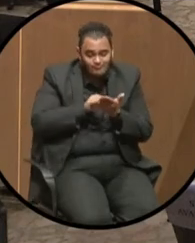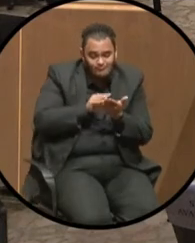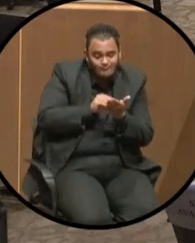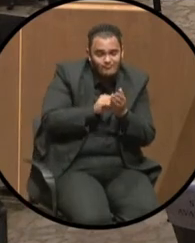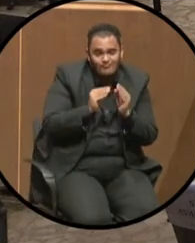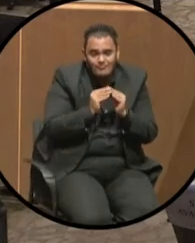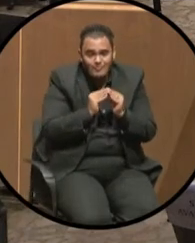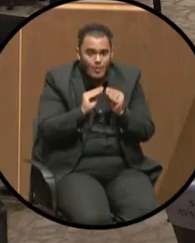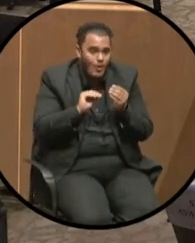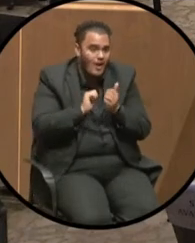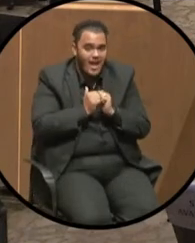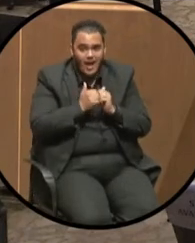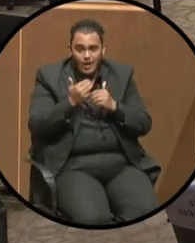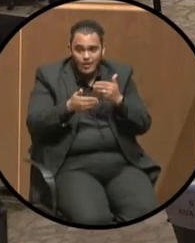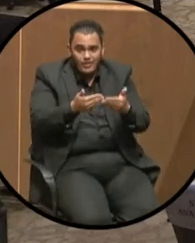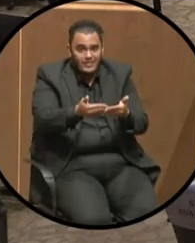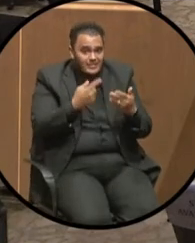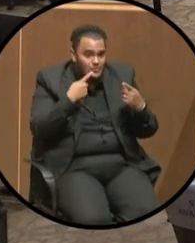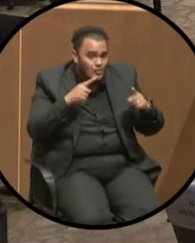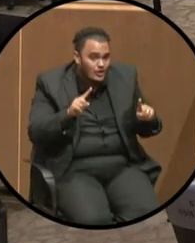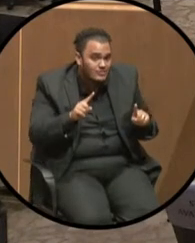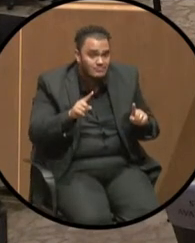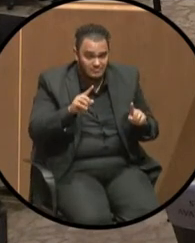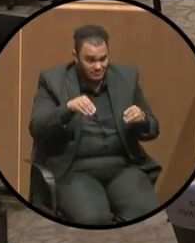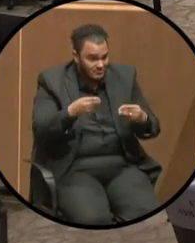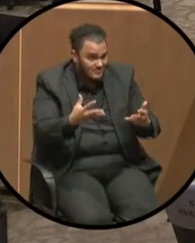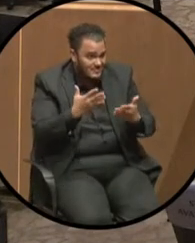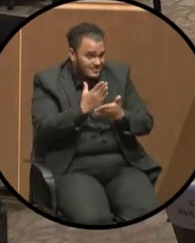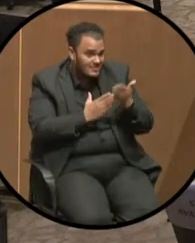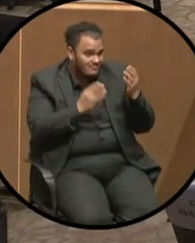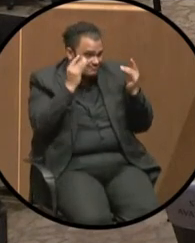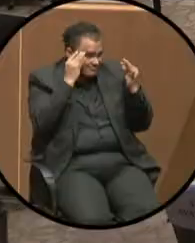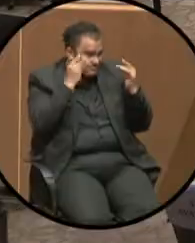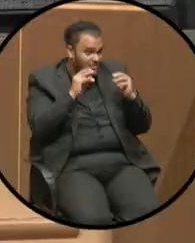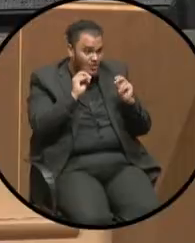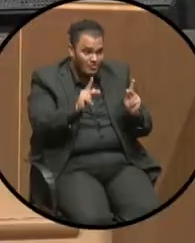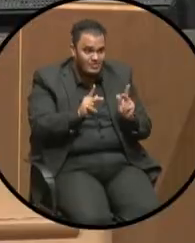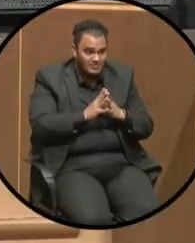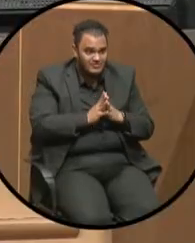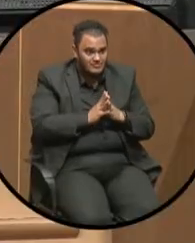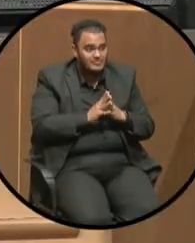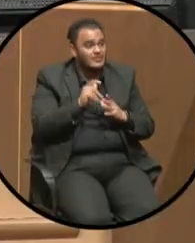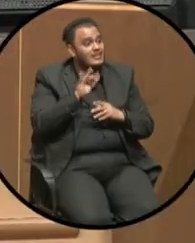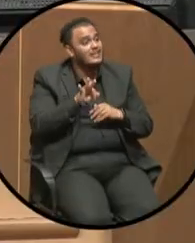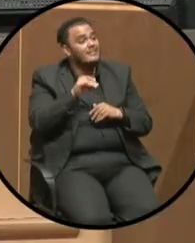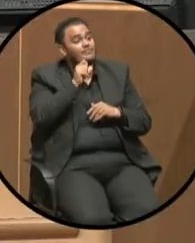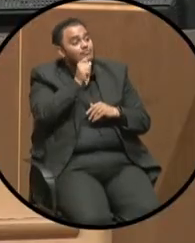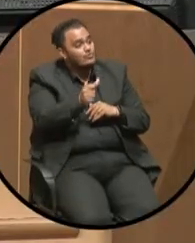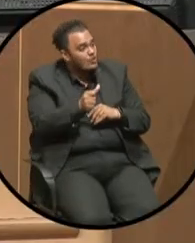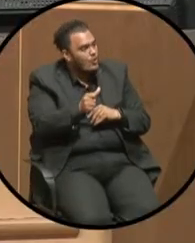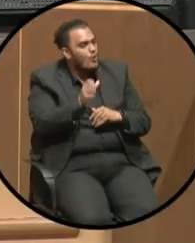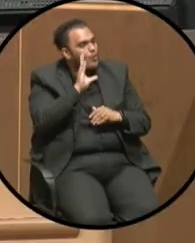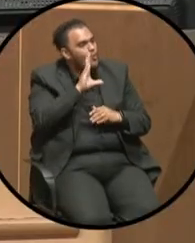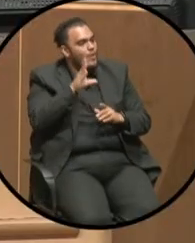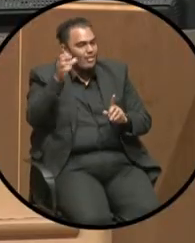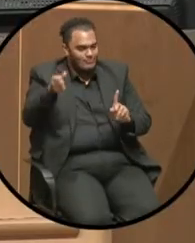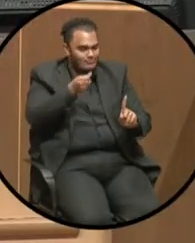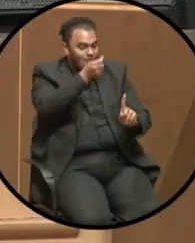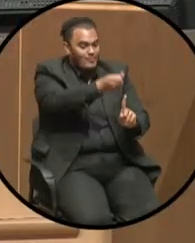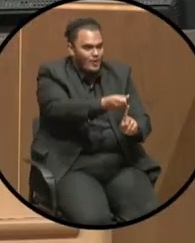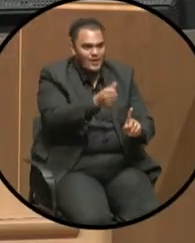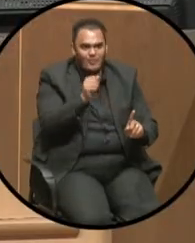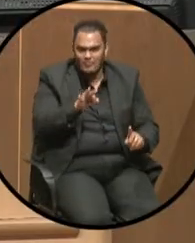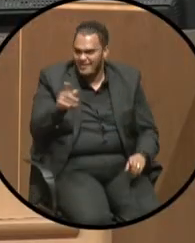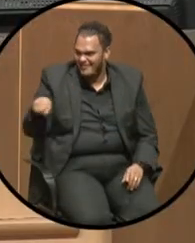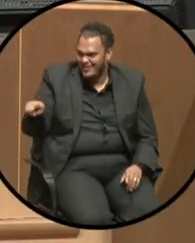more about how things work. So give that some thought, okay? Awesome. All right, good. And if you don't, we'll appoint one of you. No, I'm